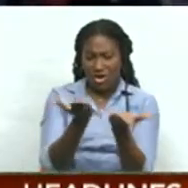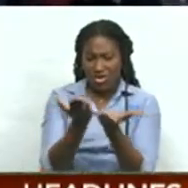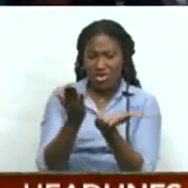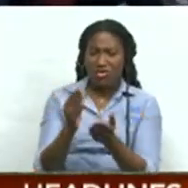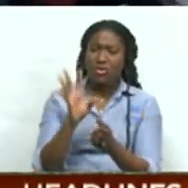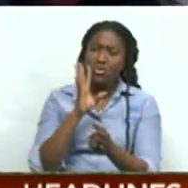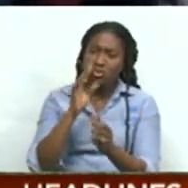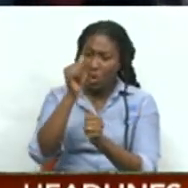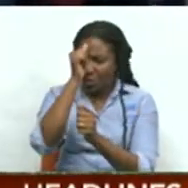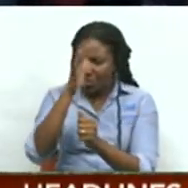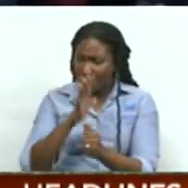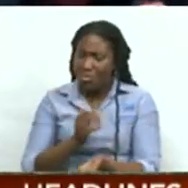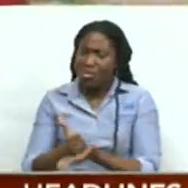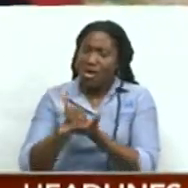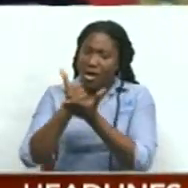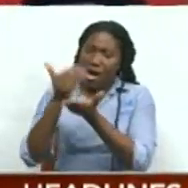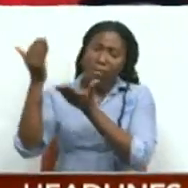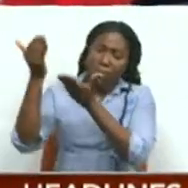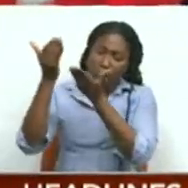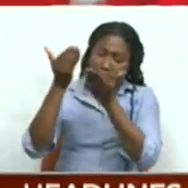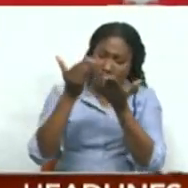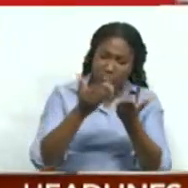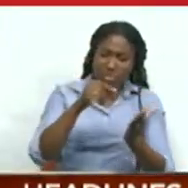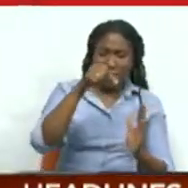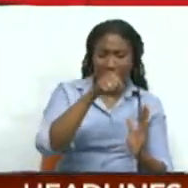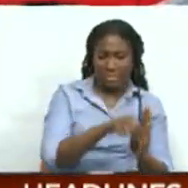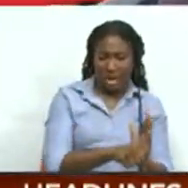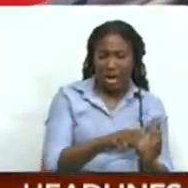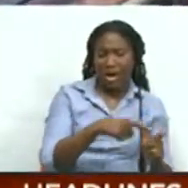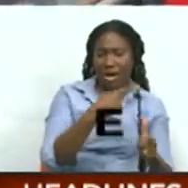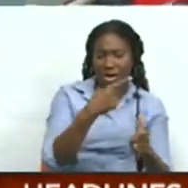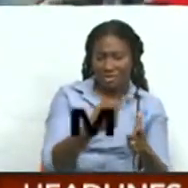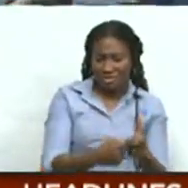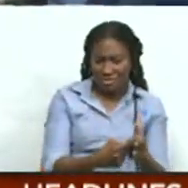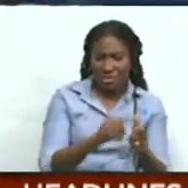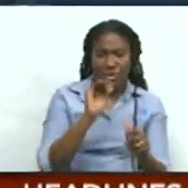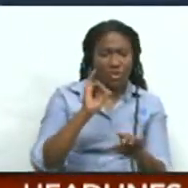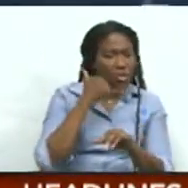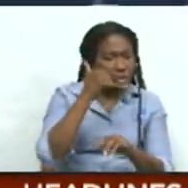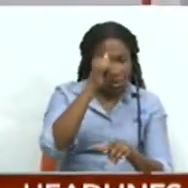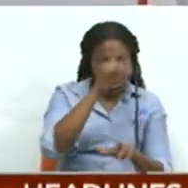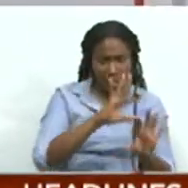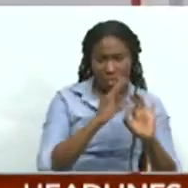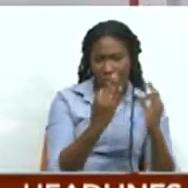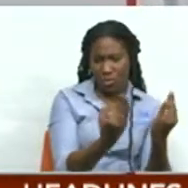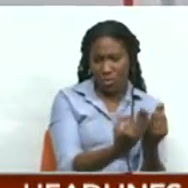The ambulance service was also contacted, along with the man's relatives who were on site.